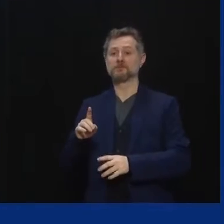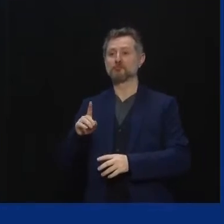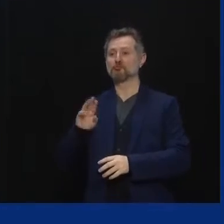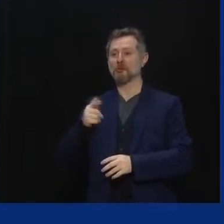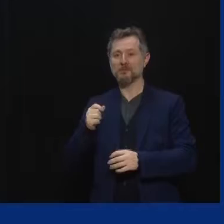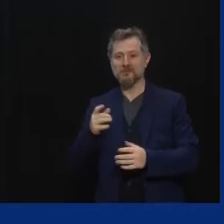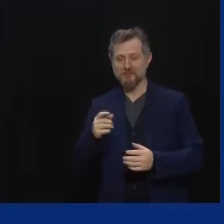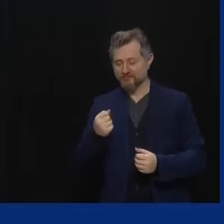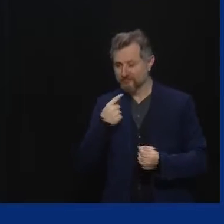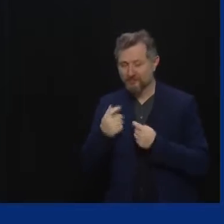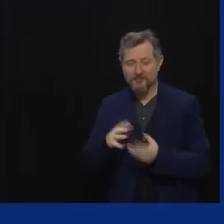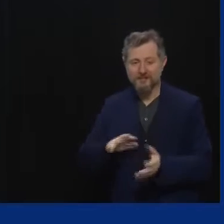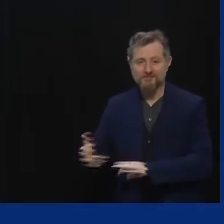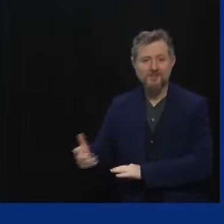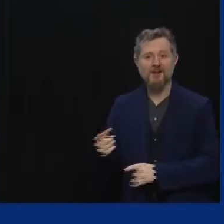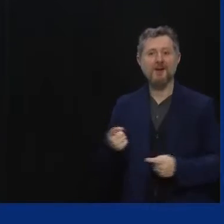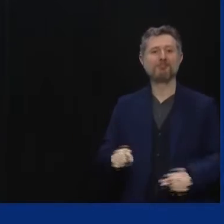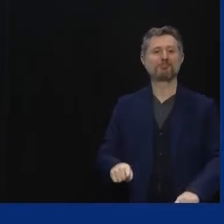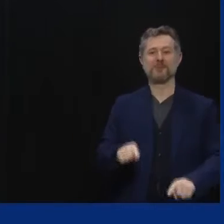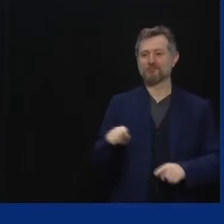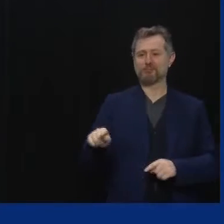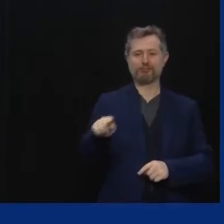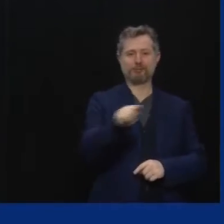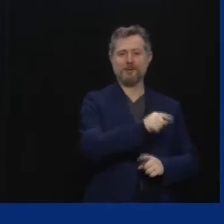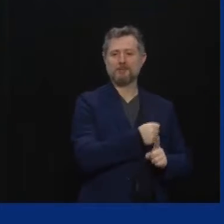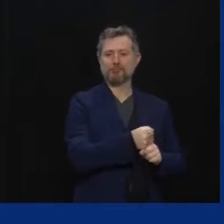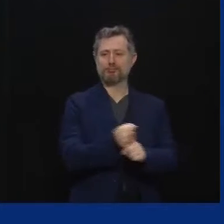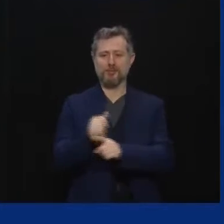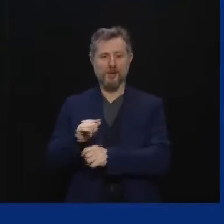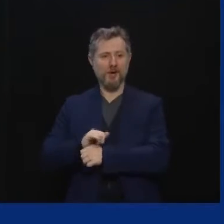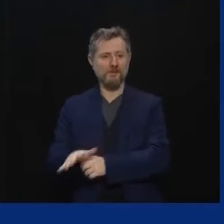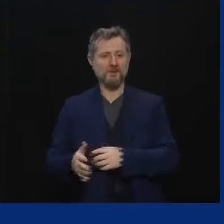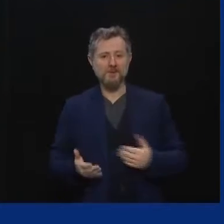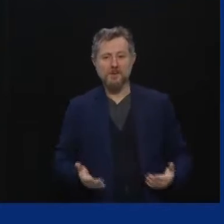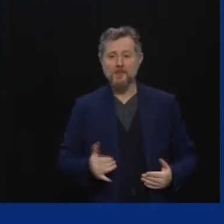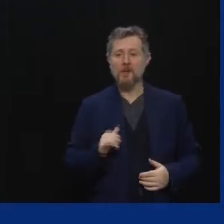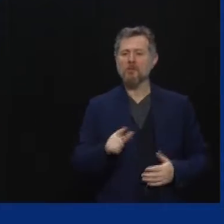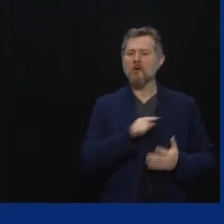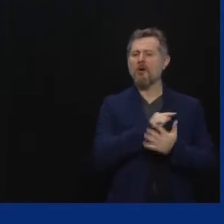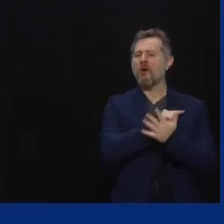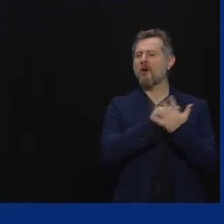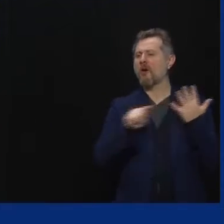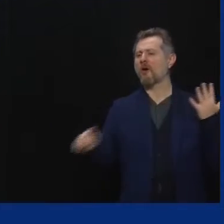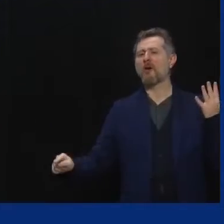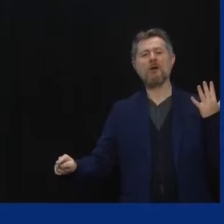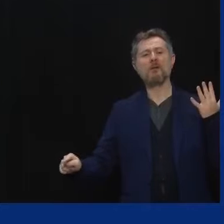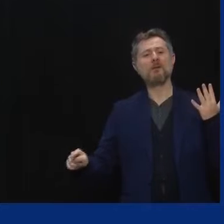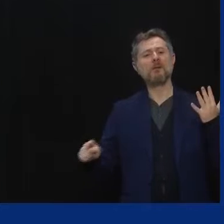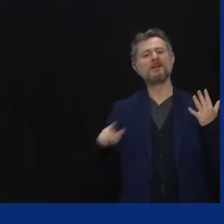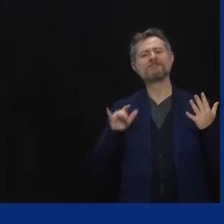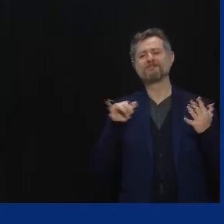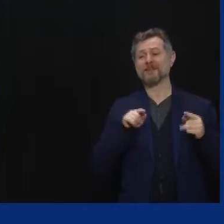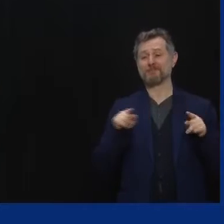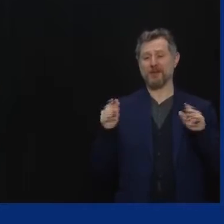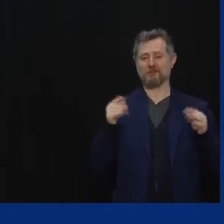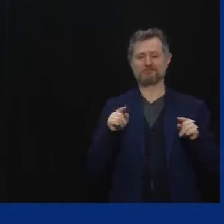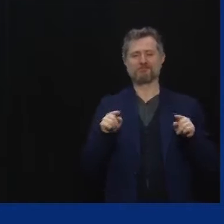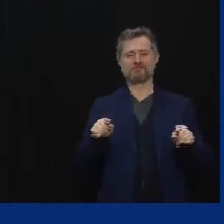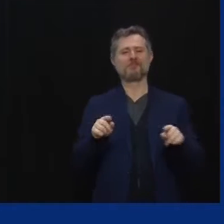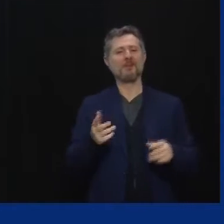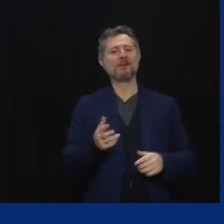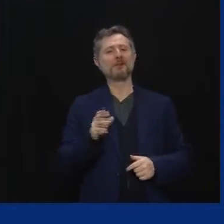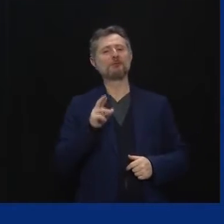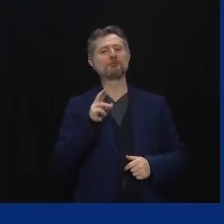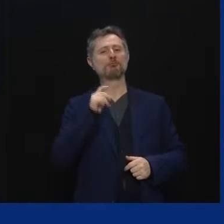track along the problem of racism. We recently showed nationally among adults in this country in prime